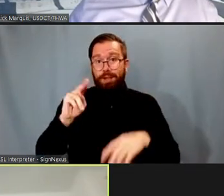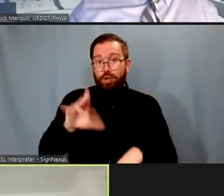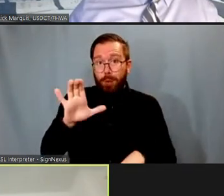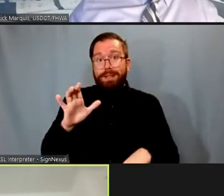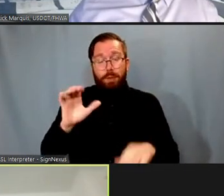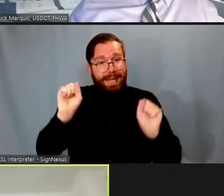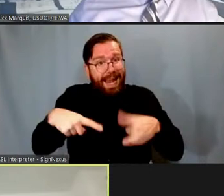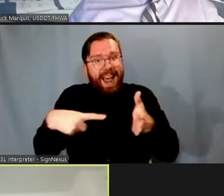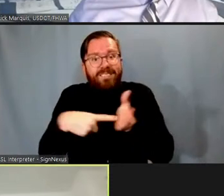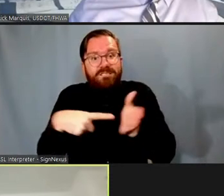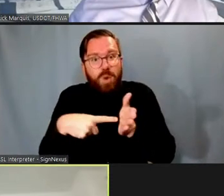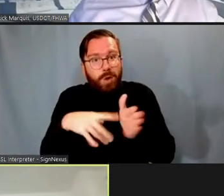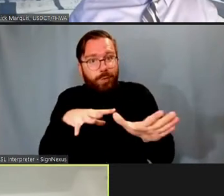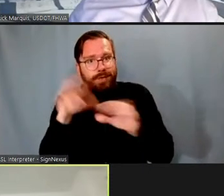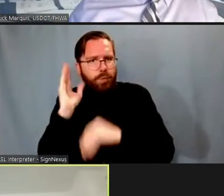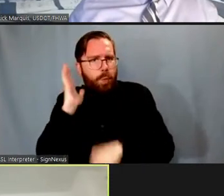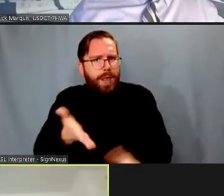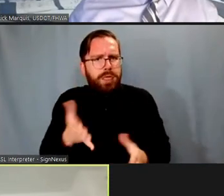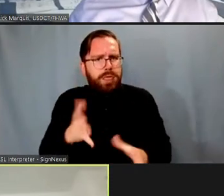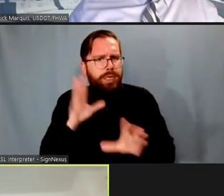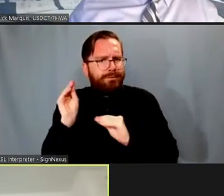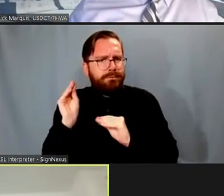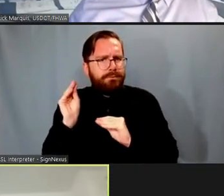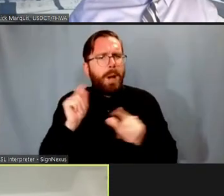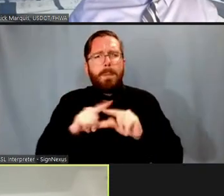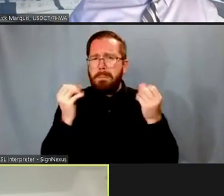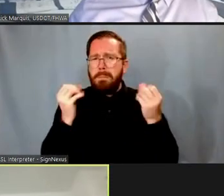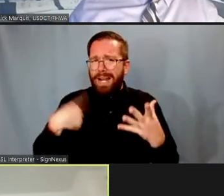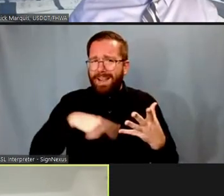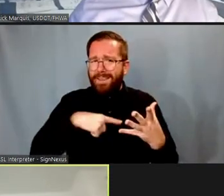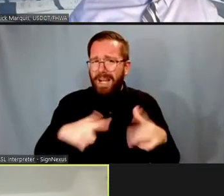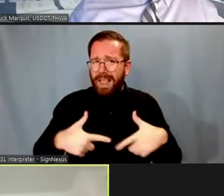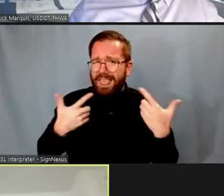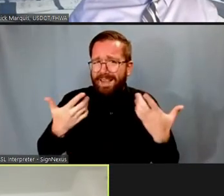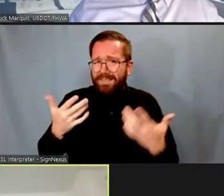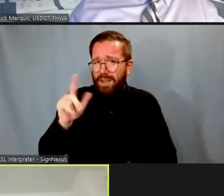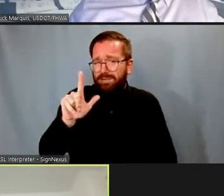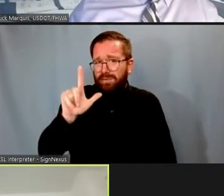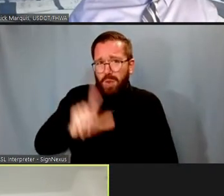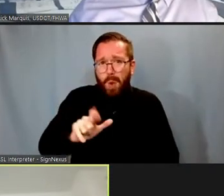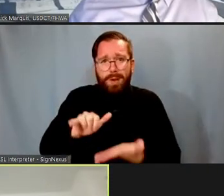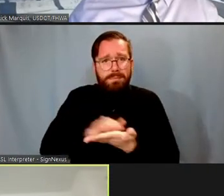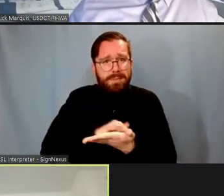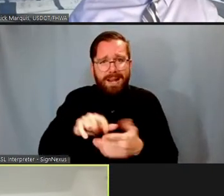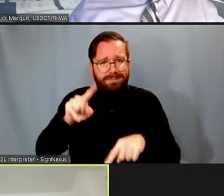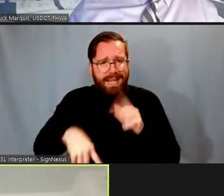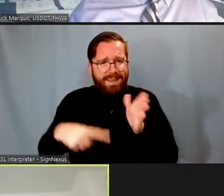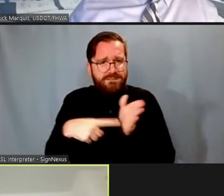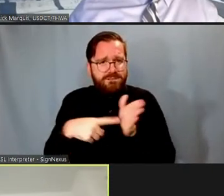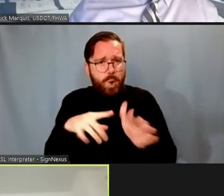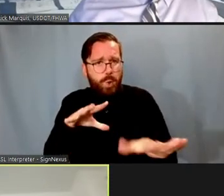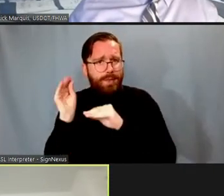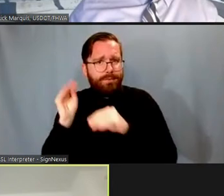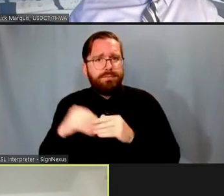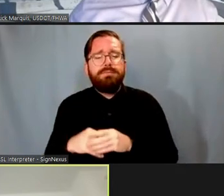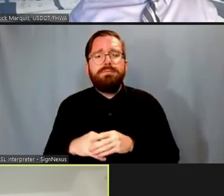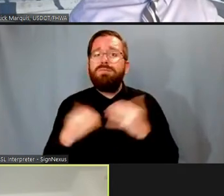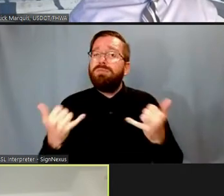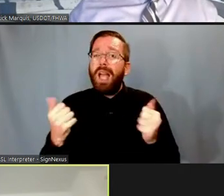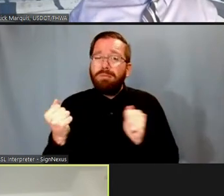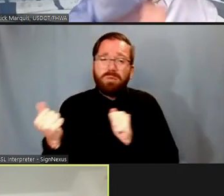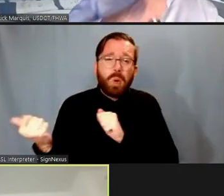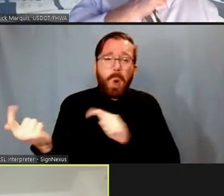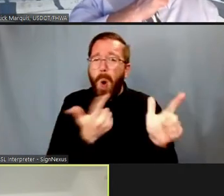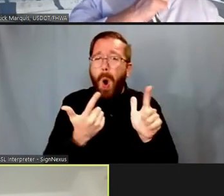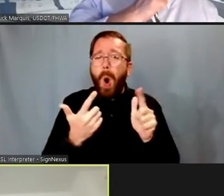manhattan do not have that luxury no matter what the anti-car fanatics claim every lower manhattan resident will now have to pay